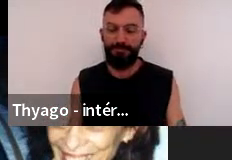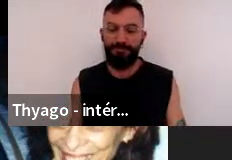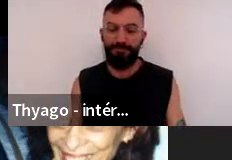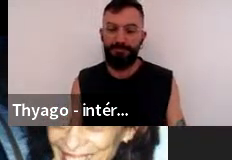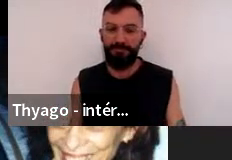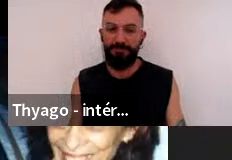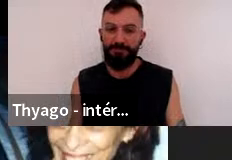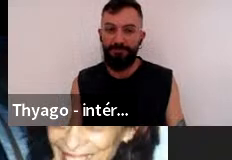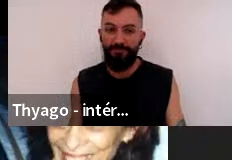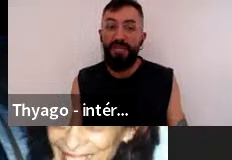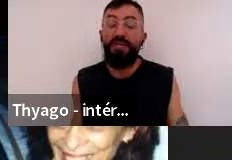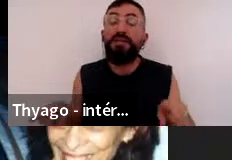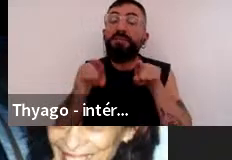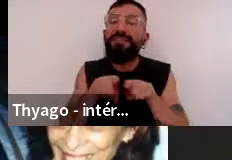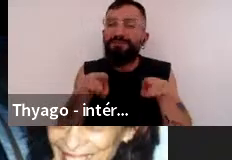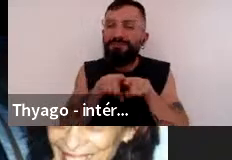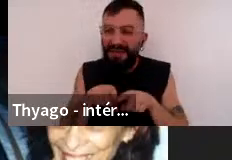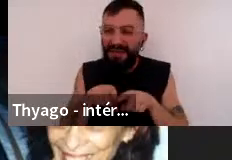And as for